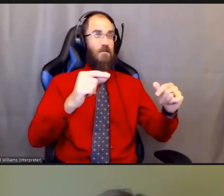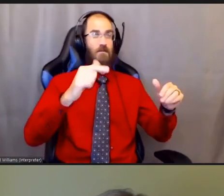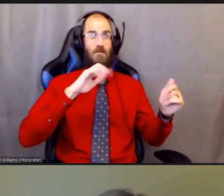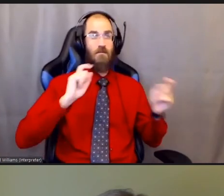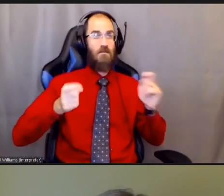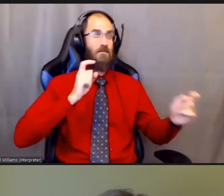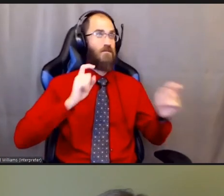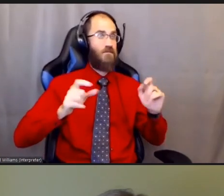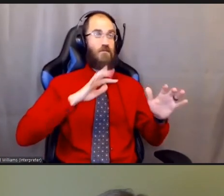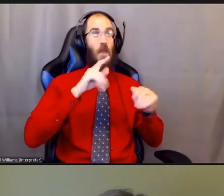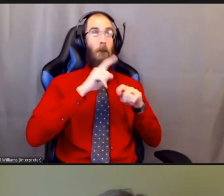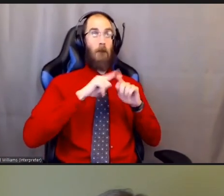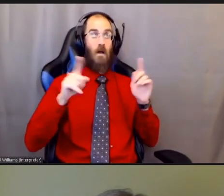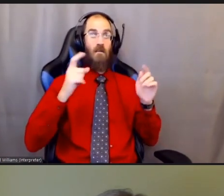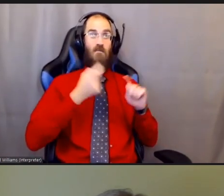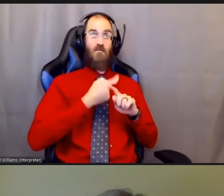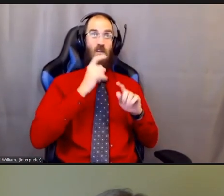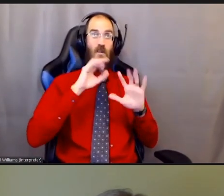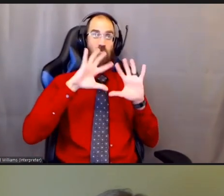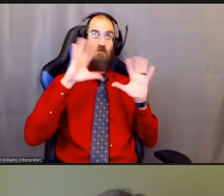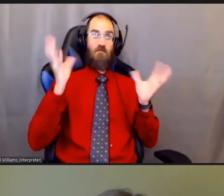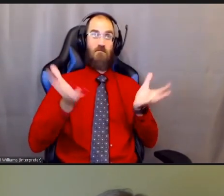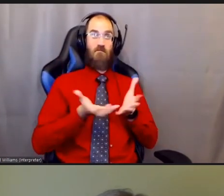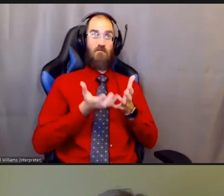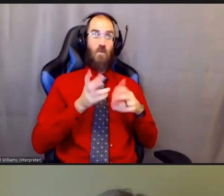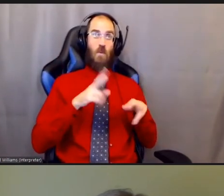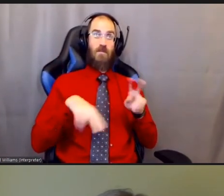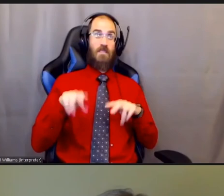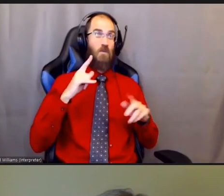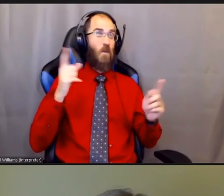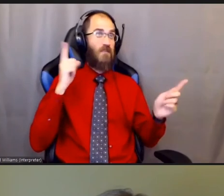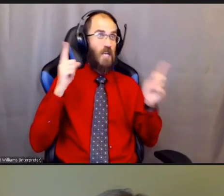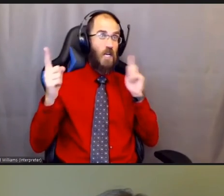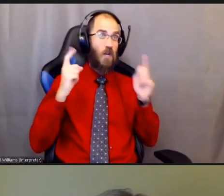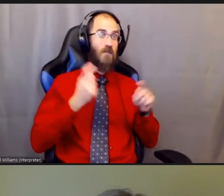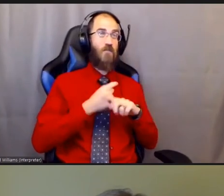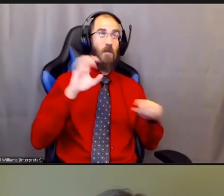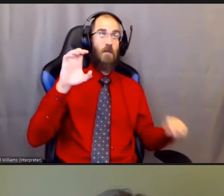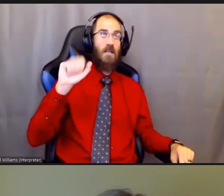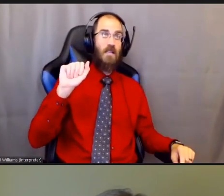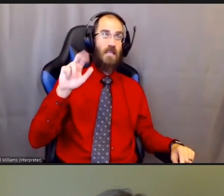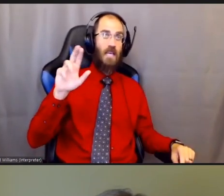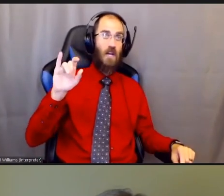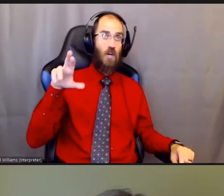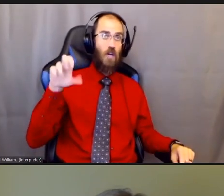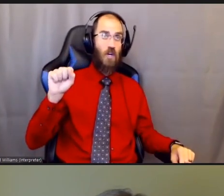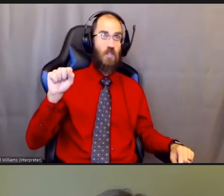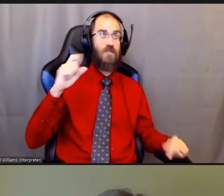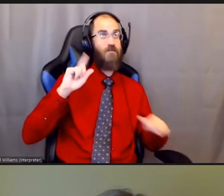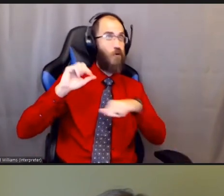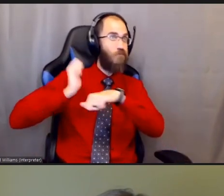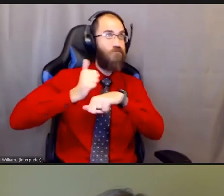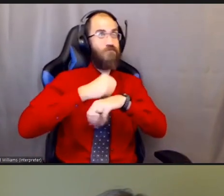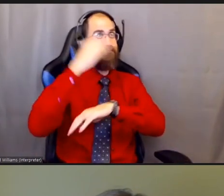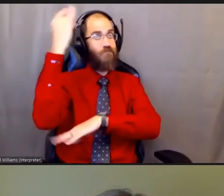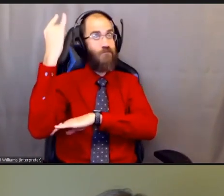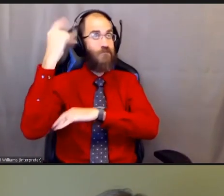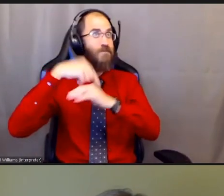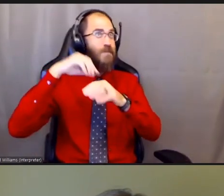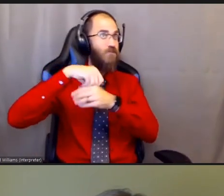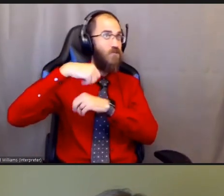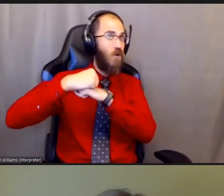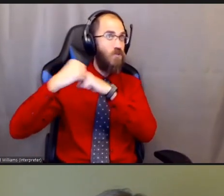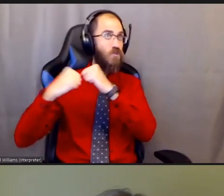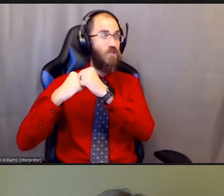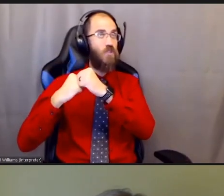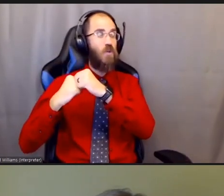but by all accounts, what we're hearing certainly from carriers on the infrastructure side, as well as the